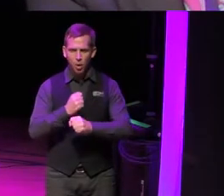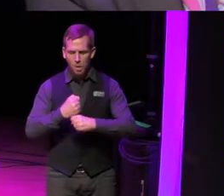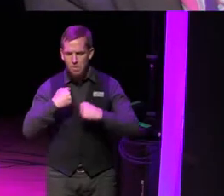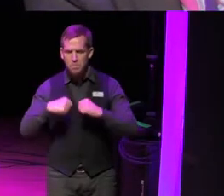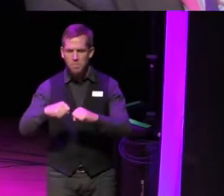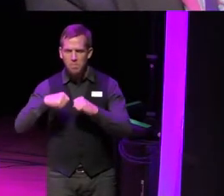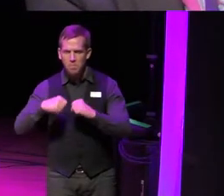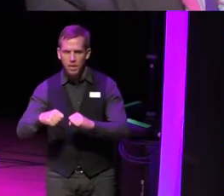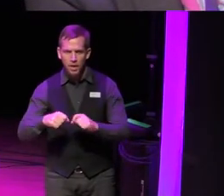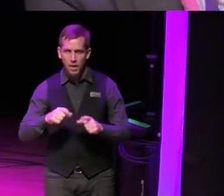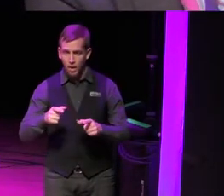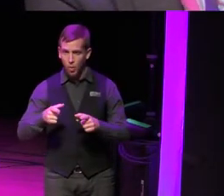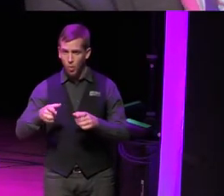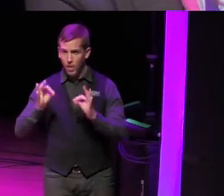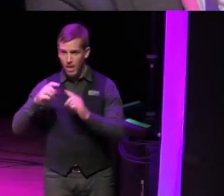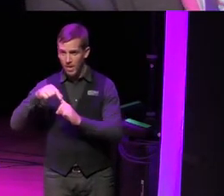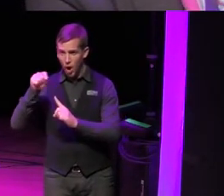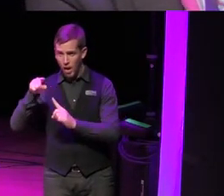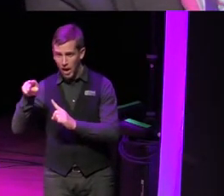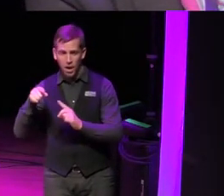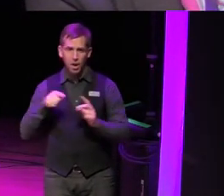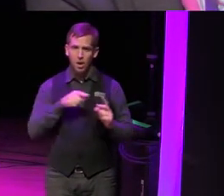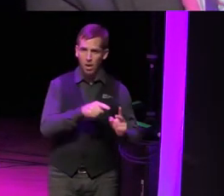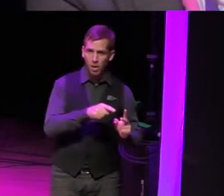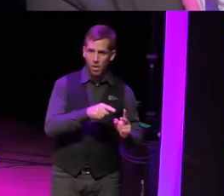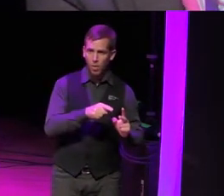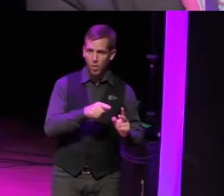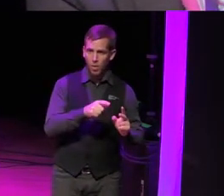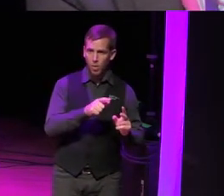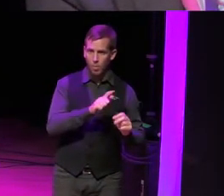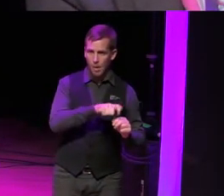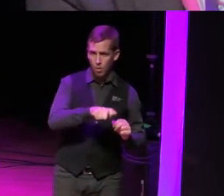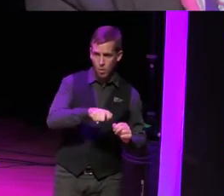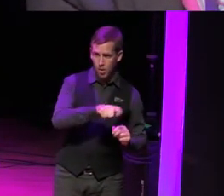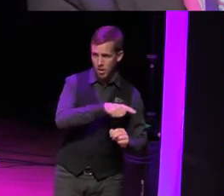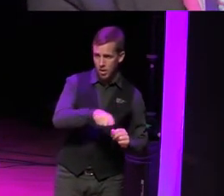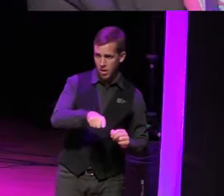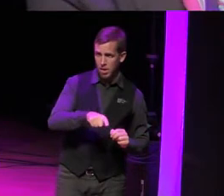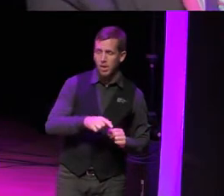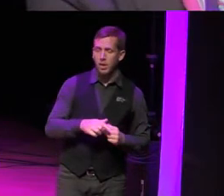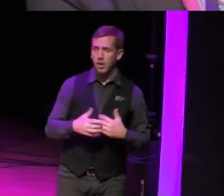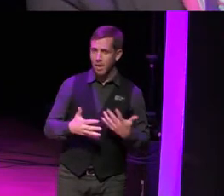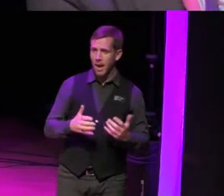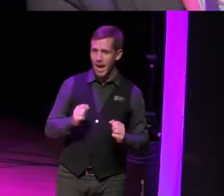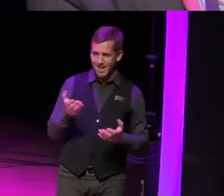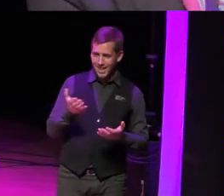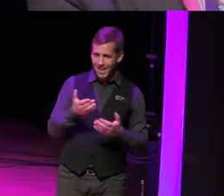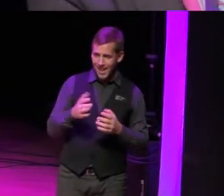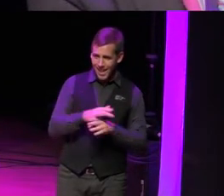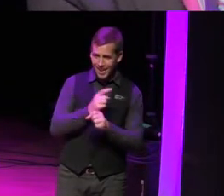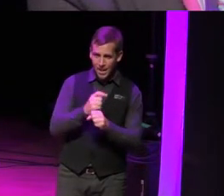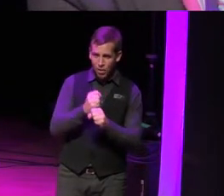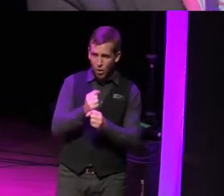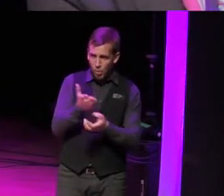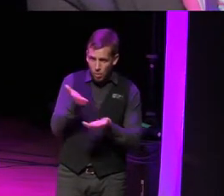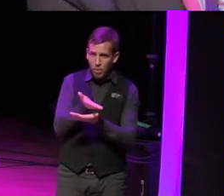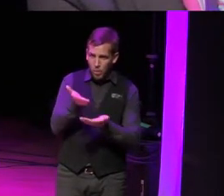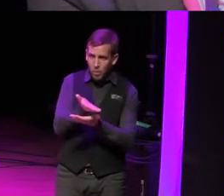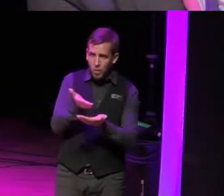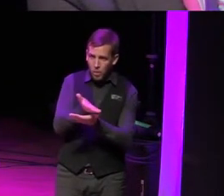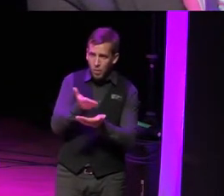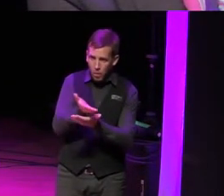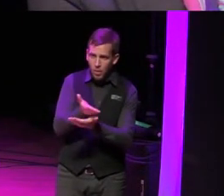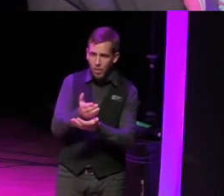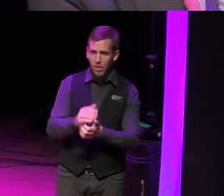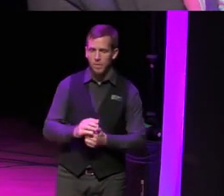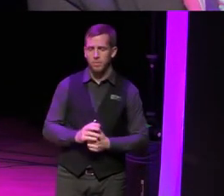public representatives and the people. And of course, when all else fails, the people who believe in